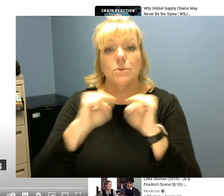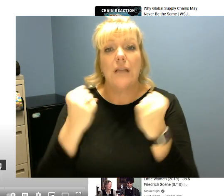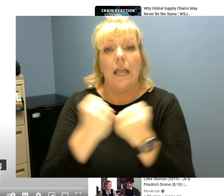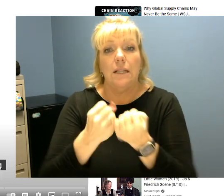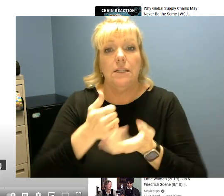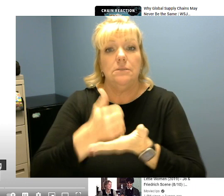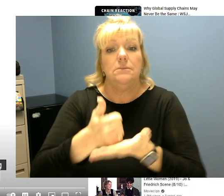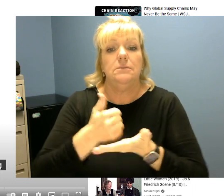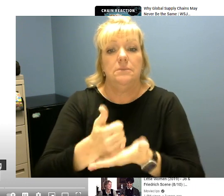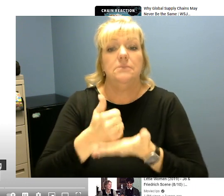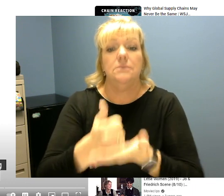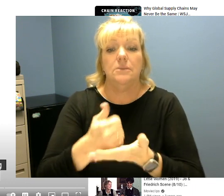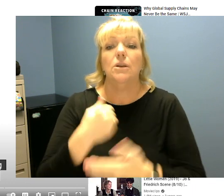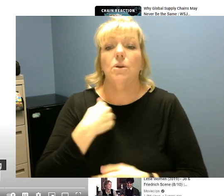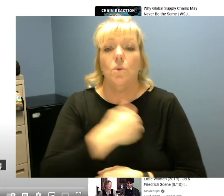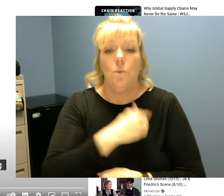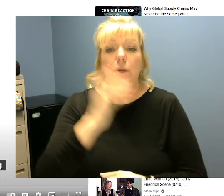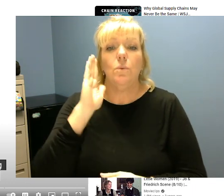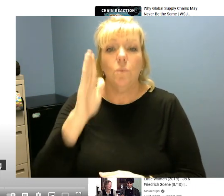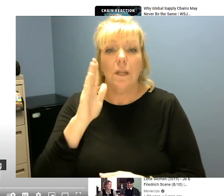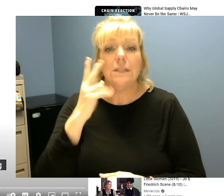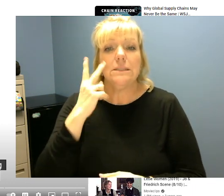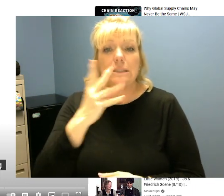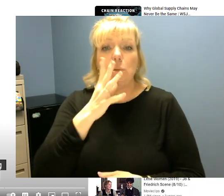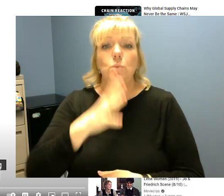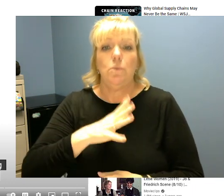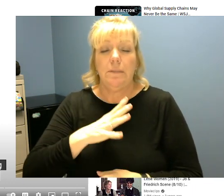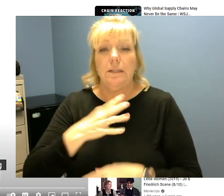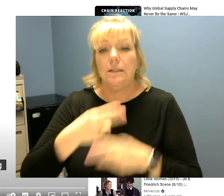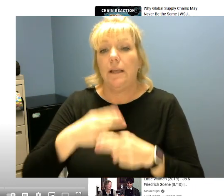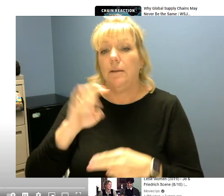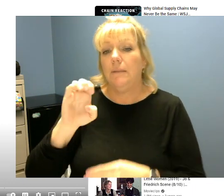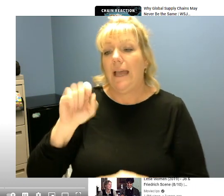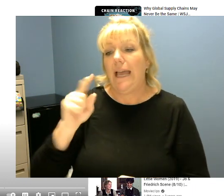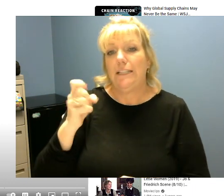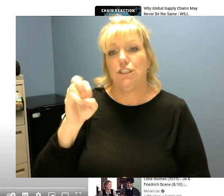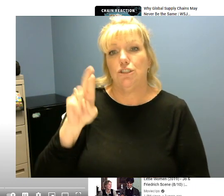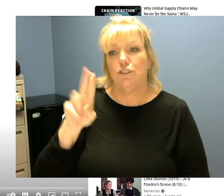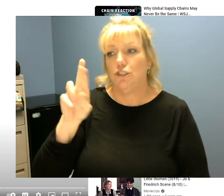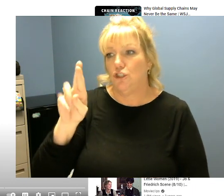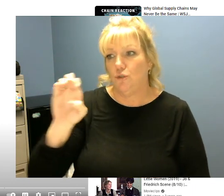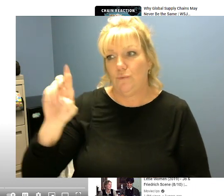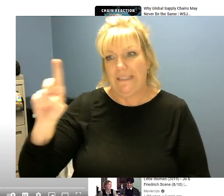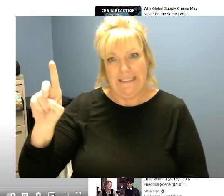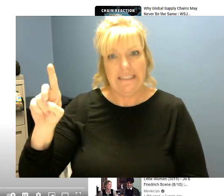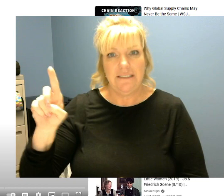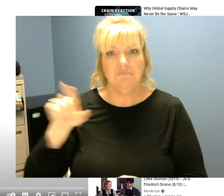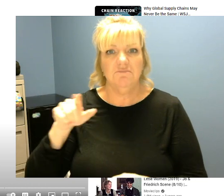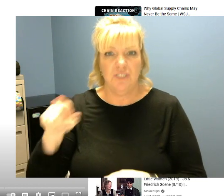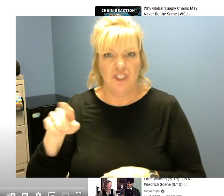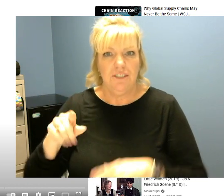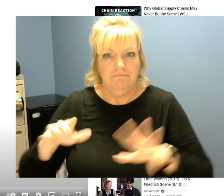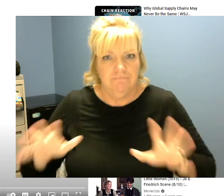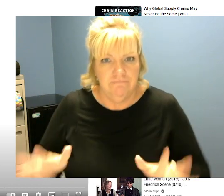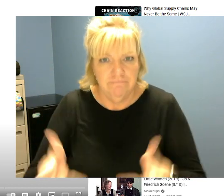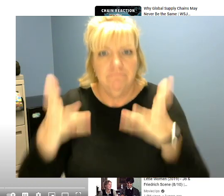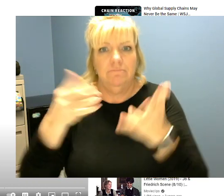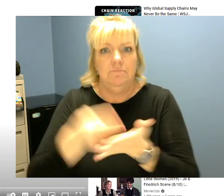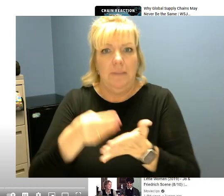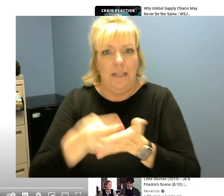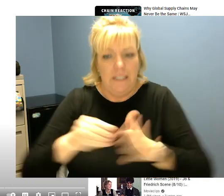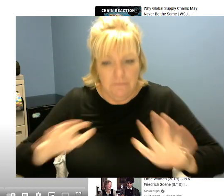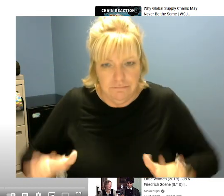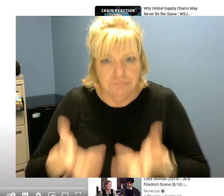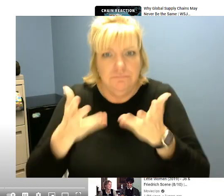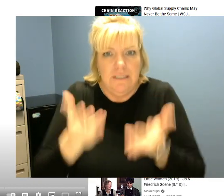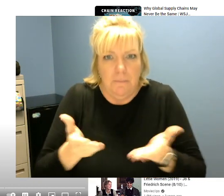with Esther Reed in terms of raising money. The aid societies are going to try to raise money and supplies for the troops.